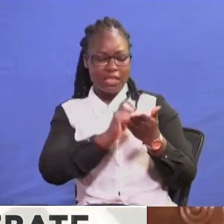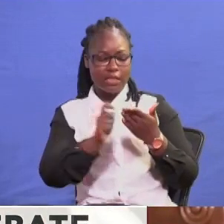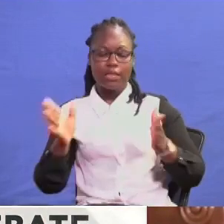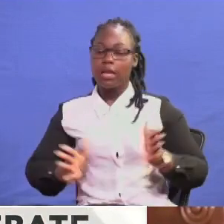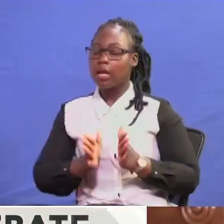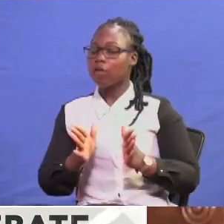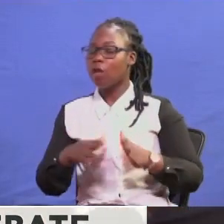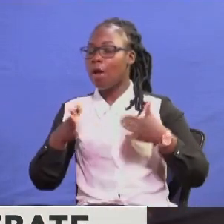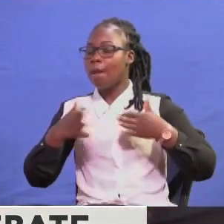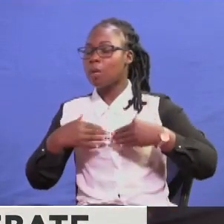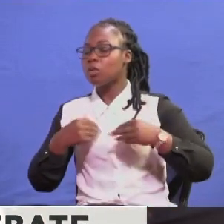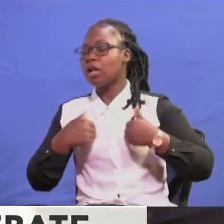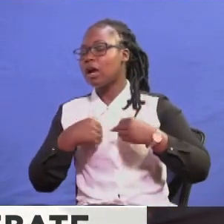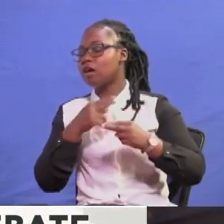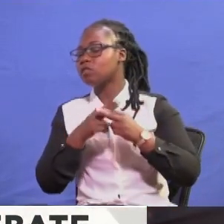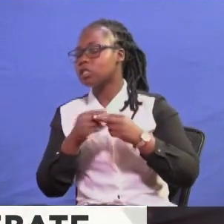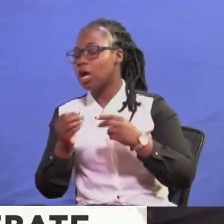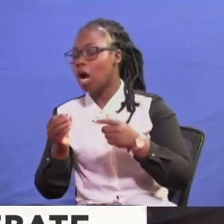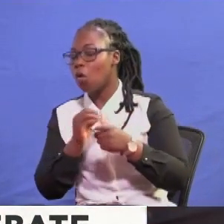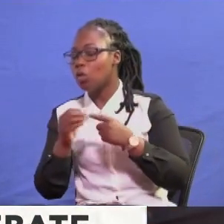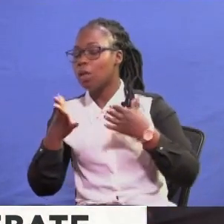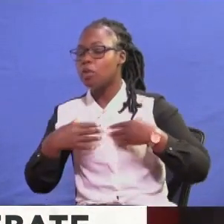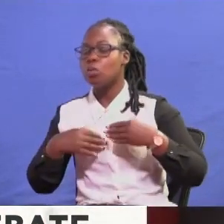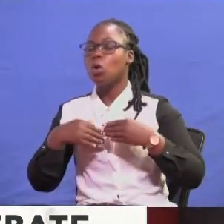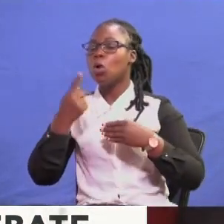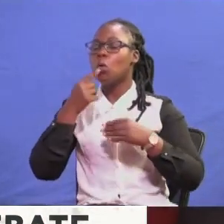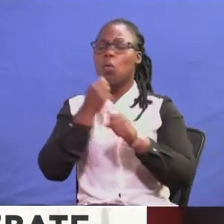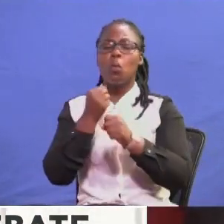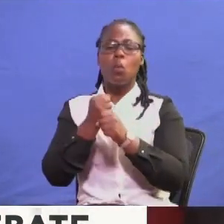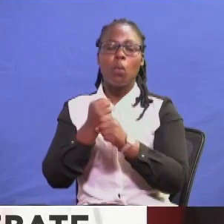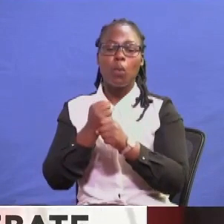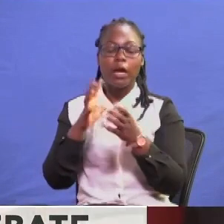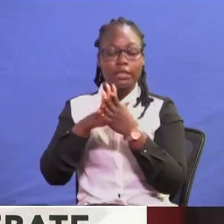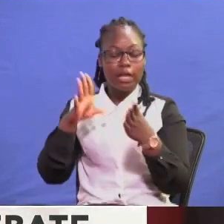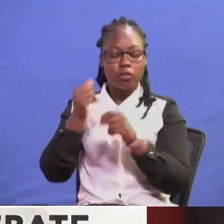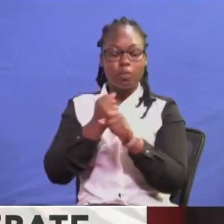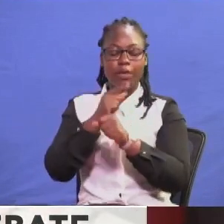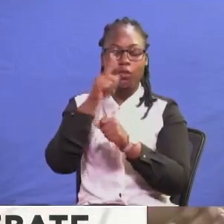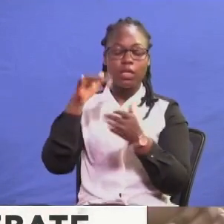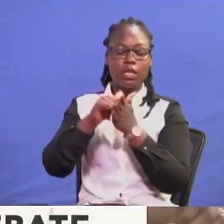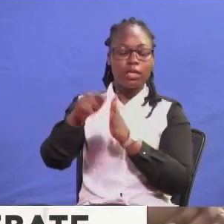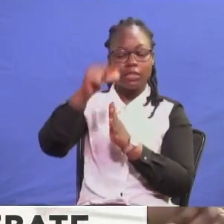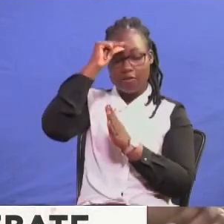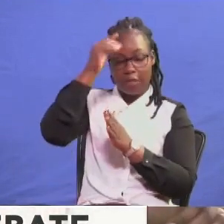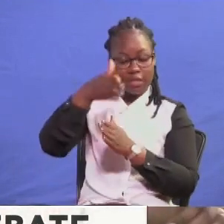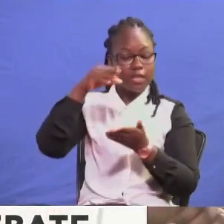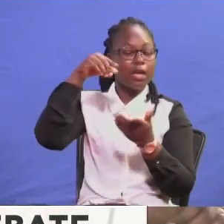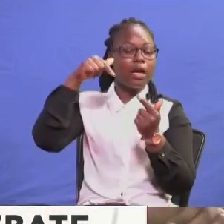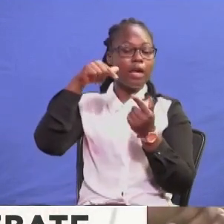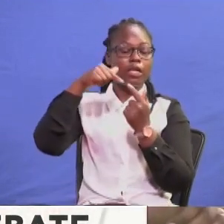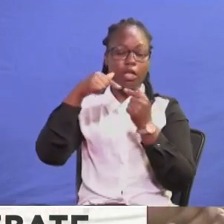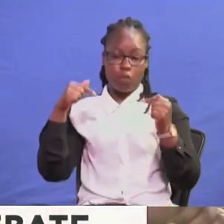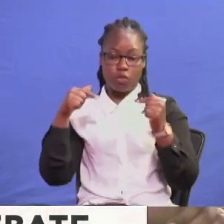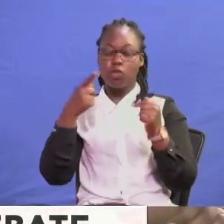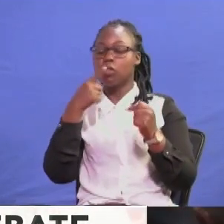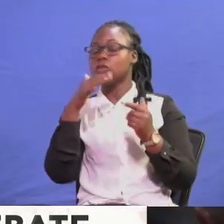have names, and people who played a very big role in making sure that this government is in position. So when my friend here says